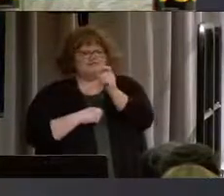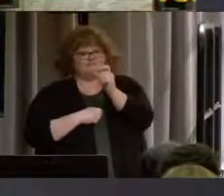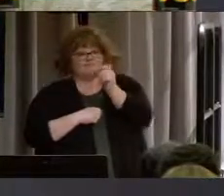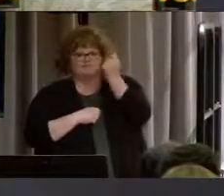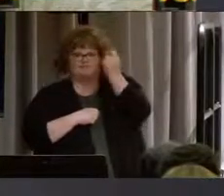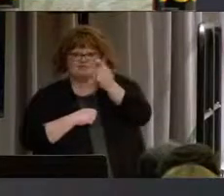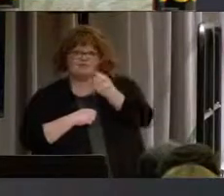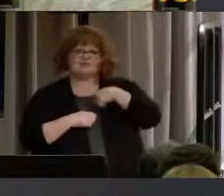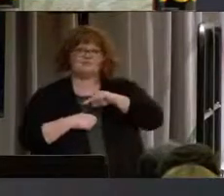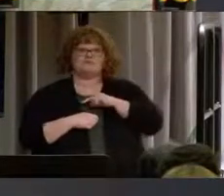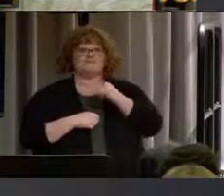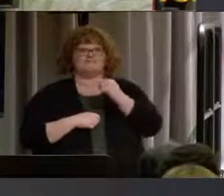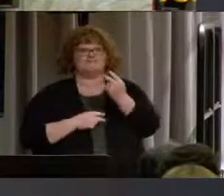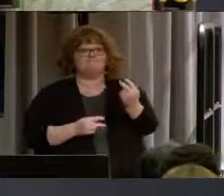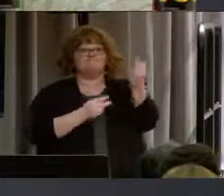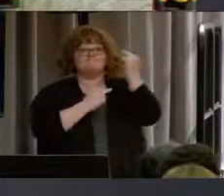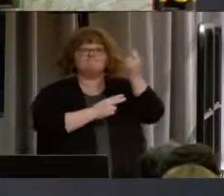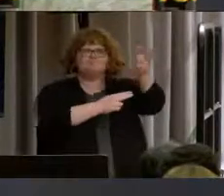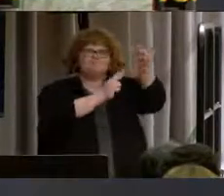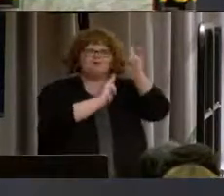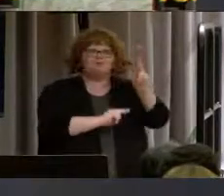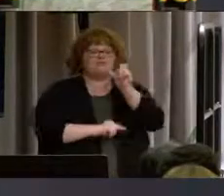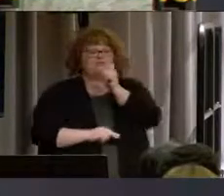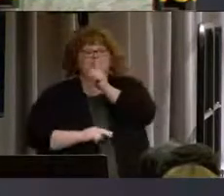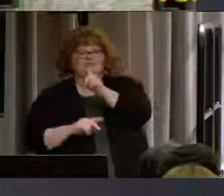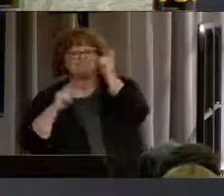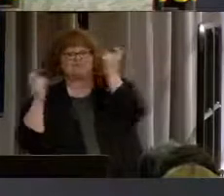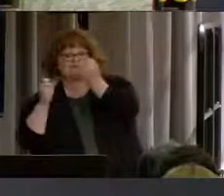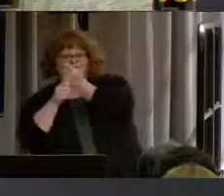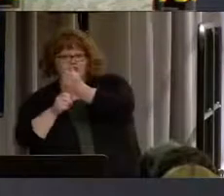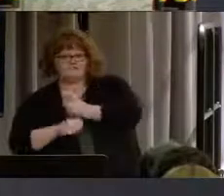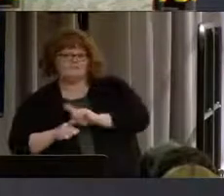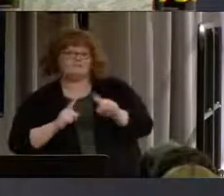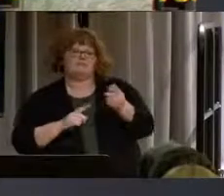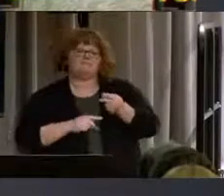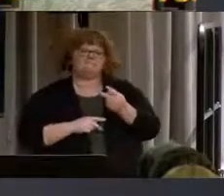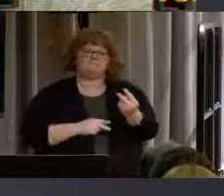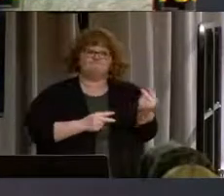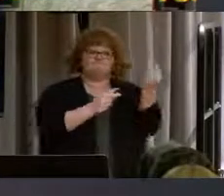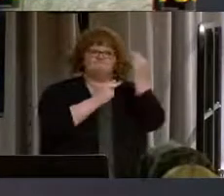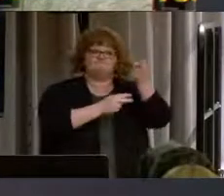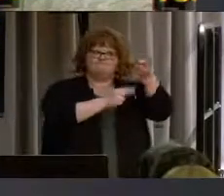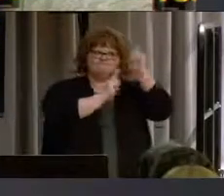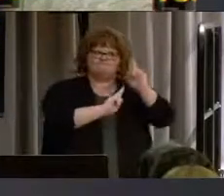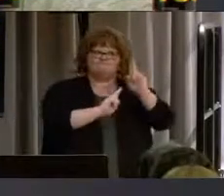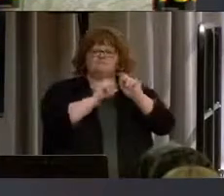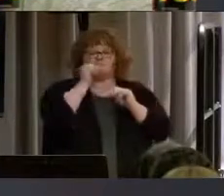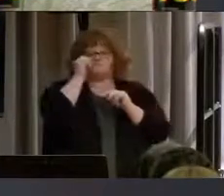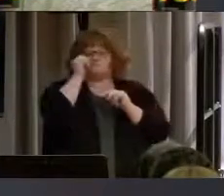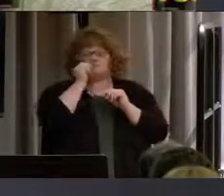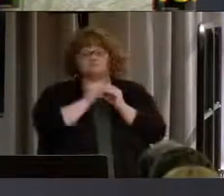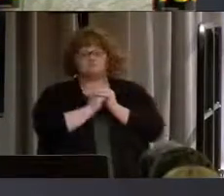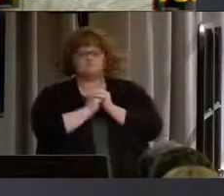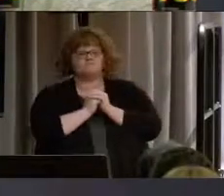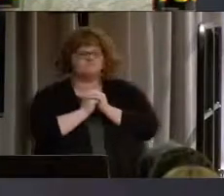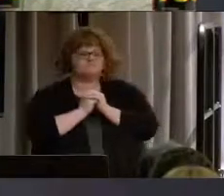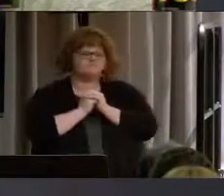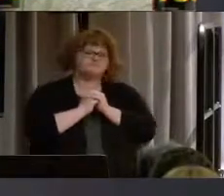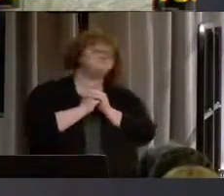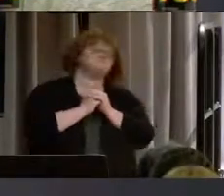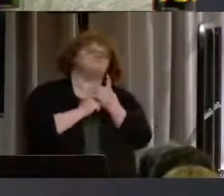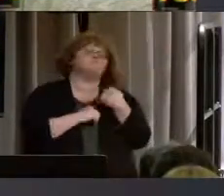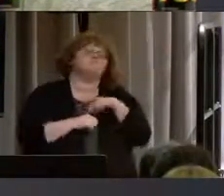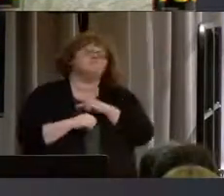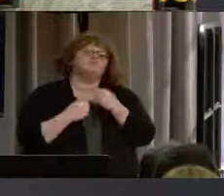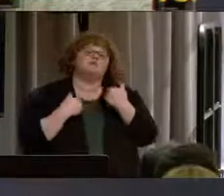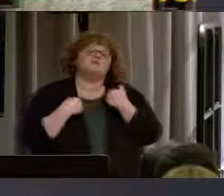anniversary. We call it a commemoration, and annually we have different fora to